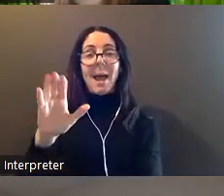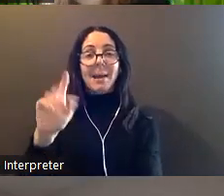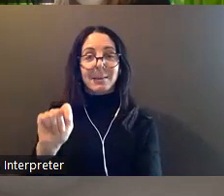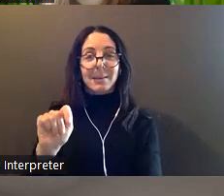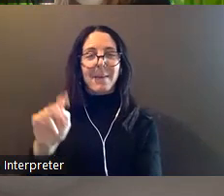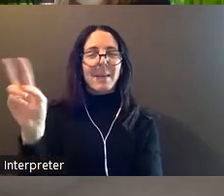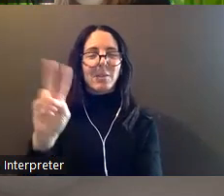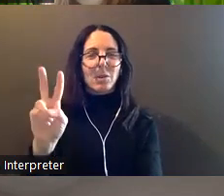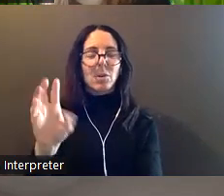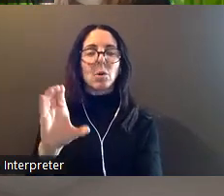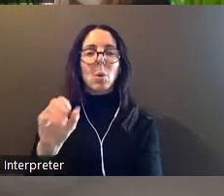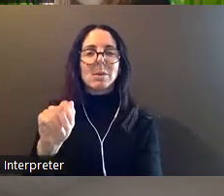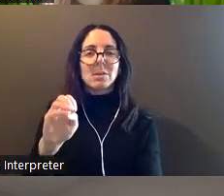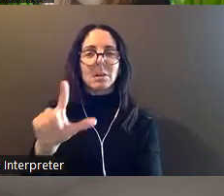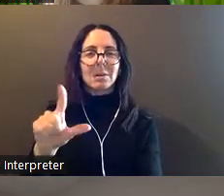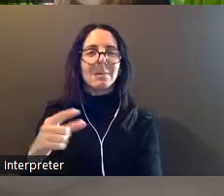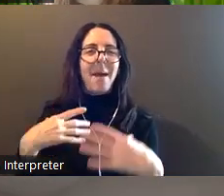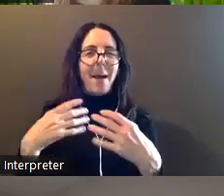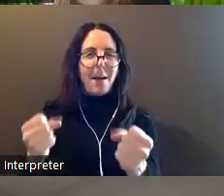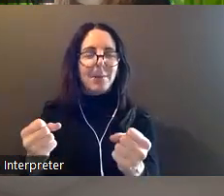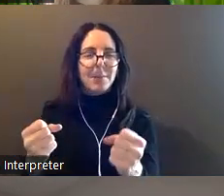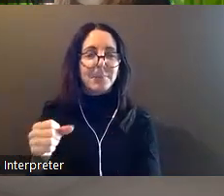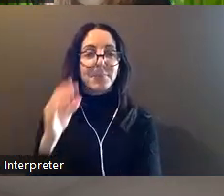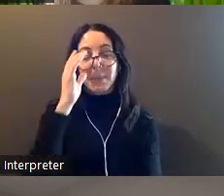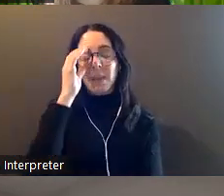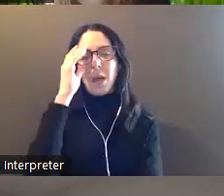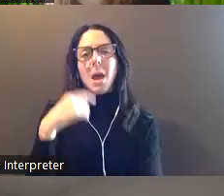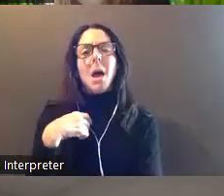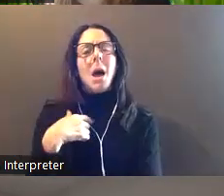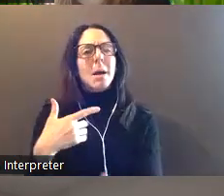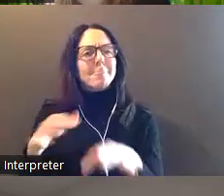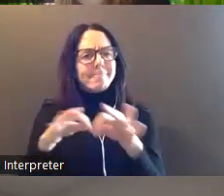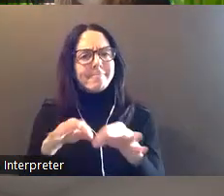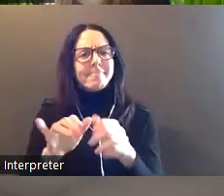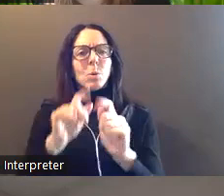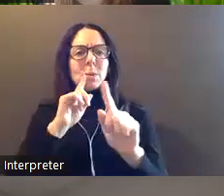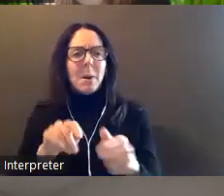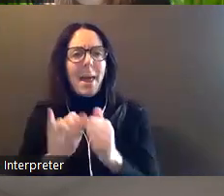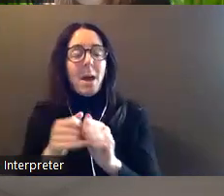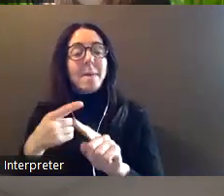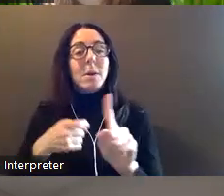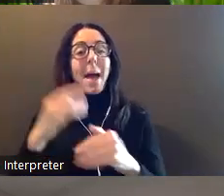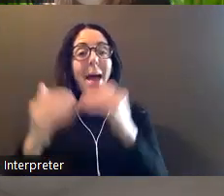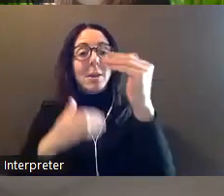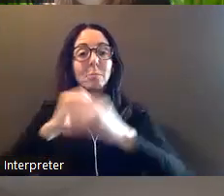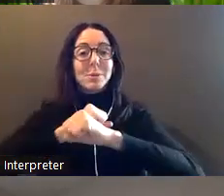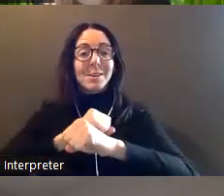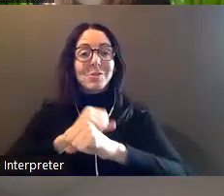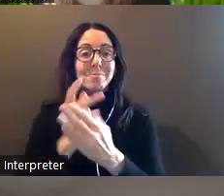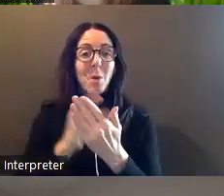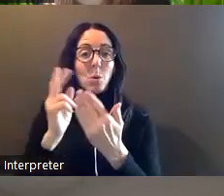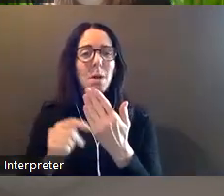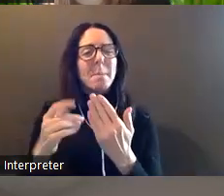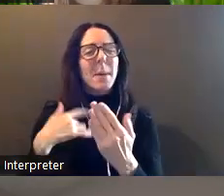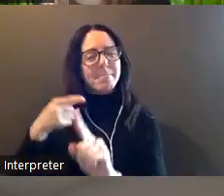Coastal Health Authority, which outlines responses for abuse in people from adult protection programs, but it's pretty